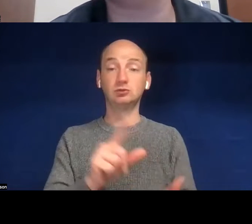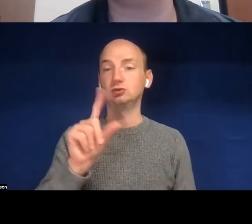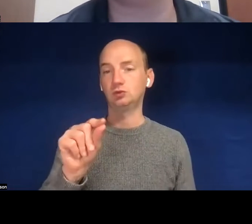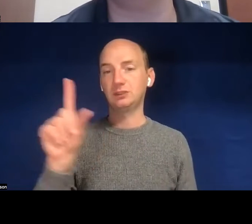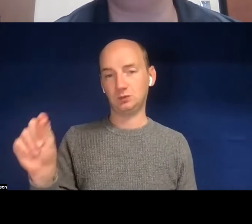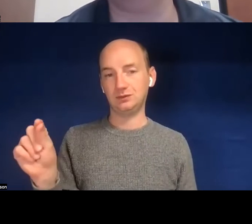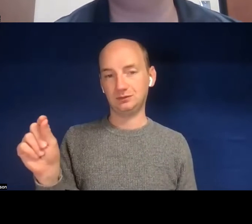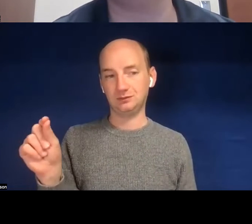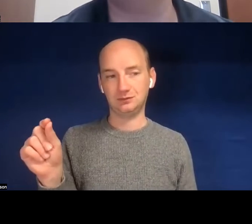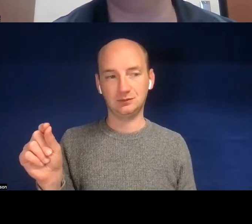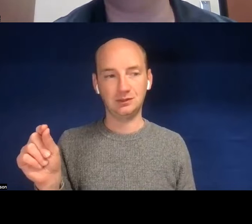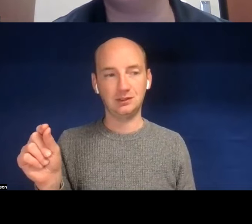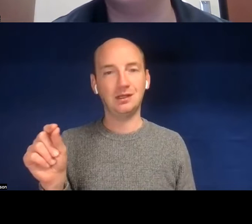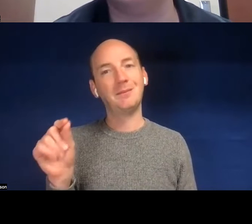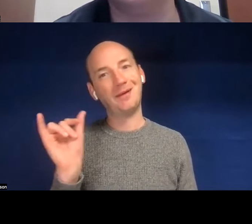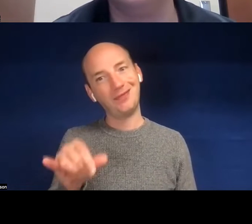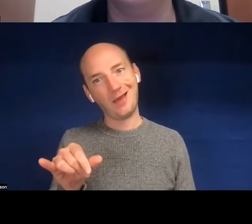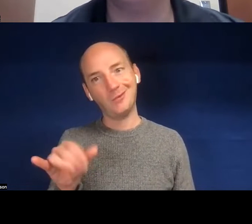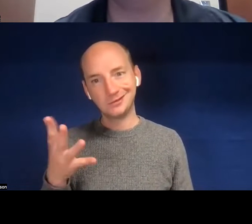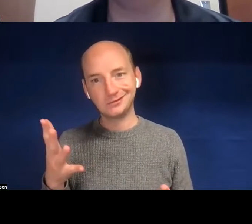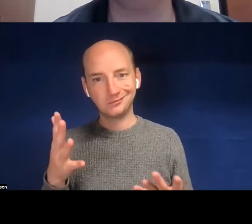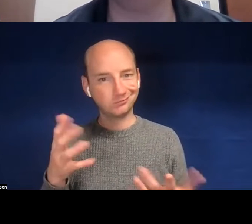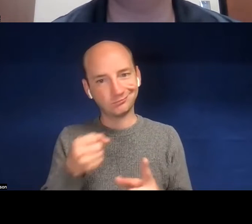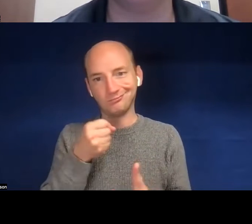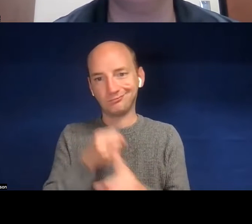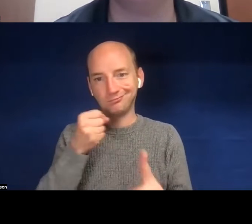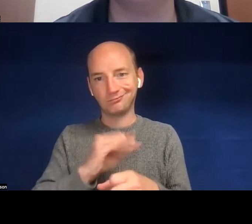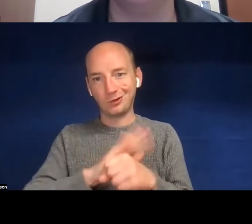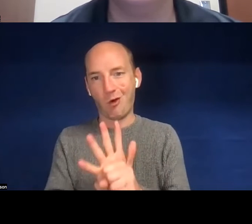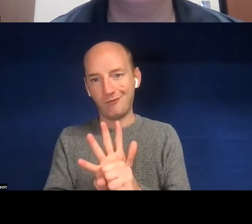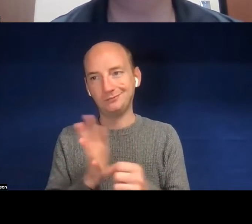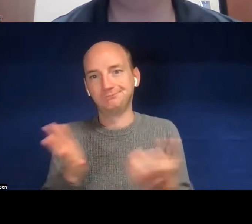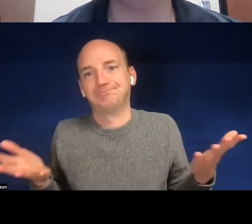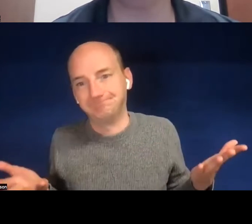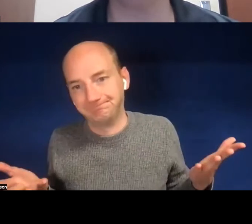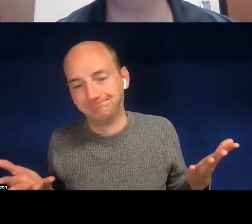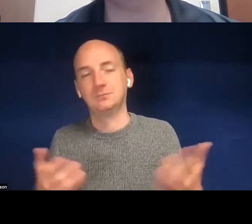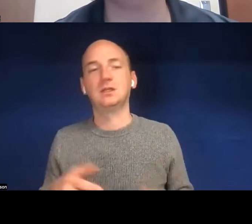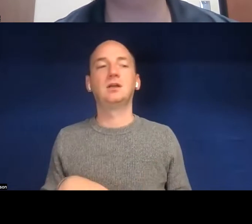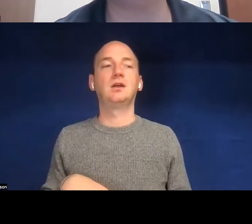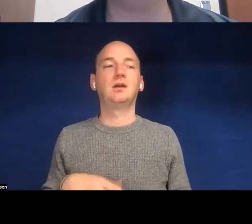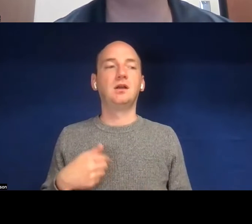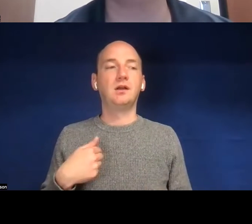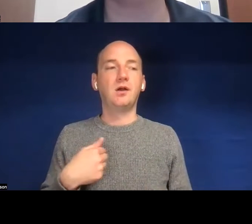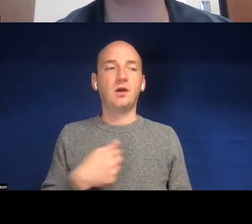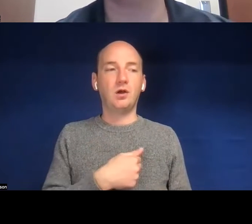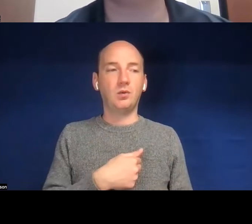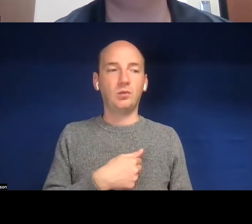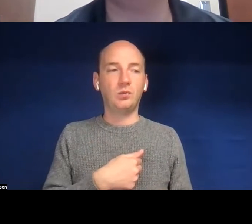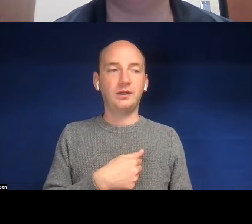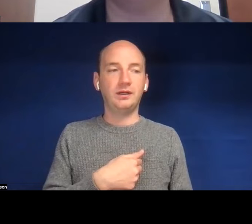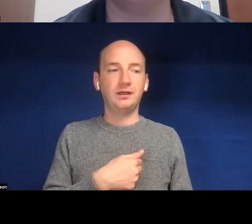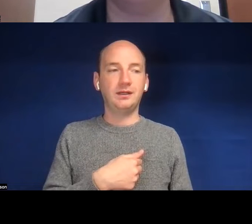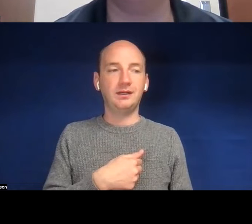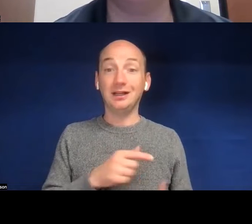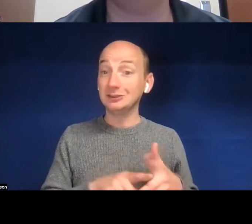also around the time when COVID first hit. And so we found ourselves in the position where we were just starting to be